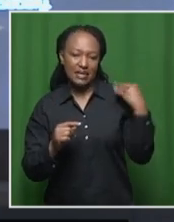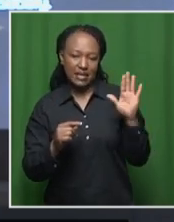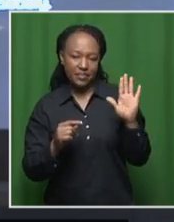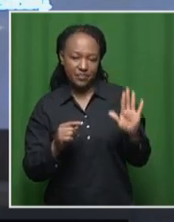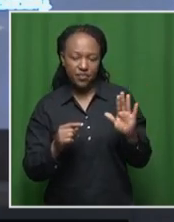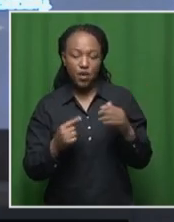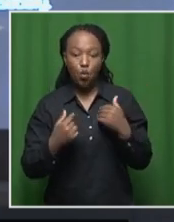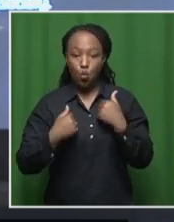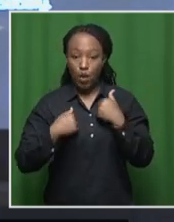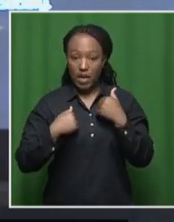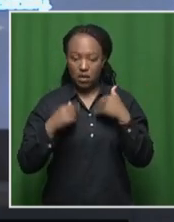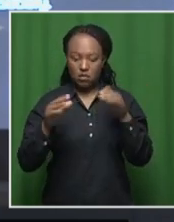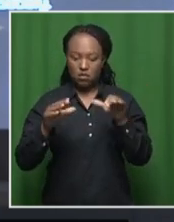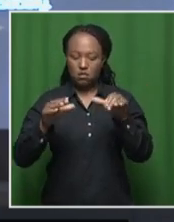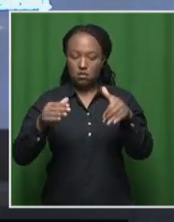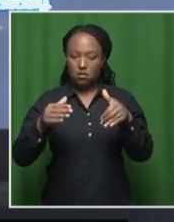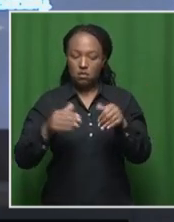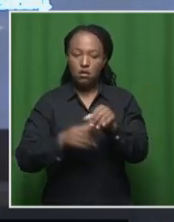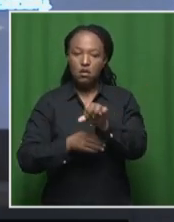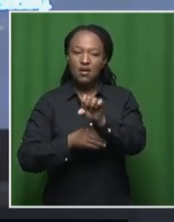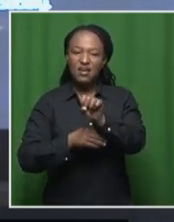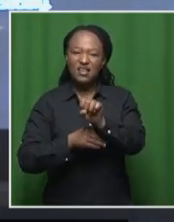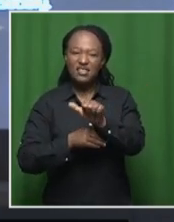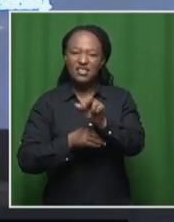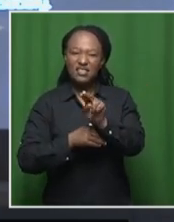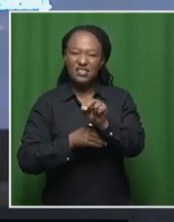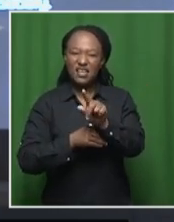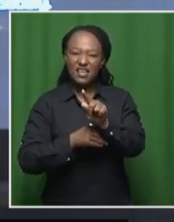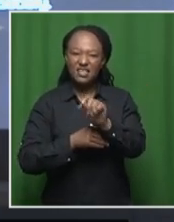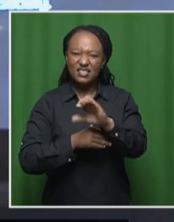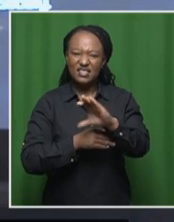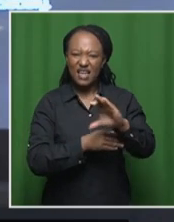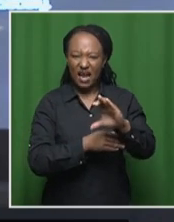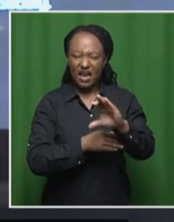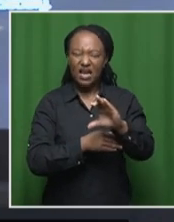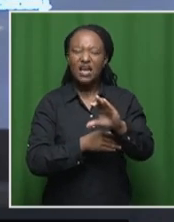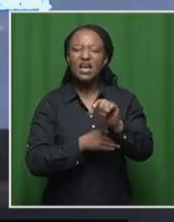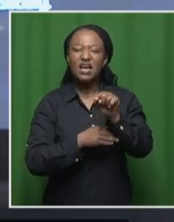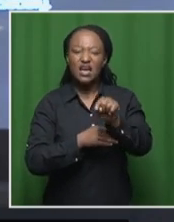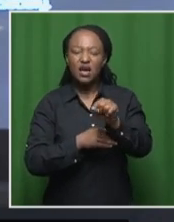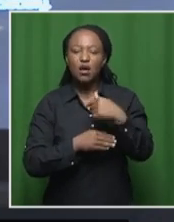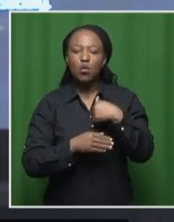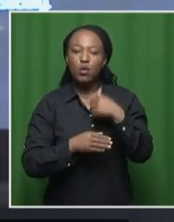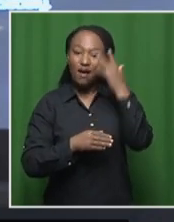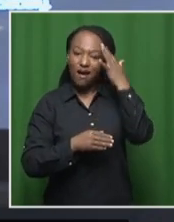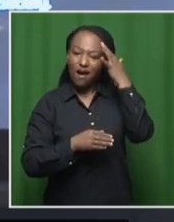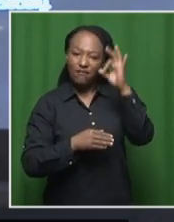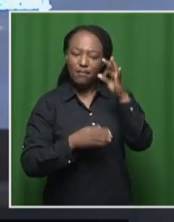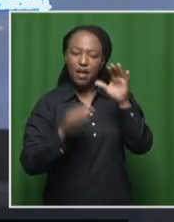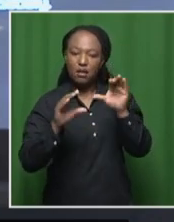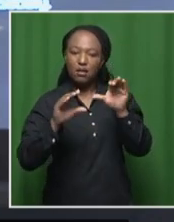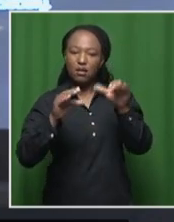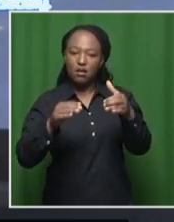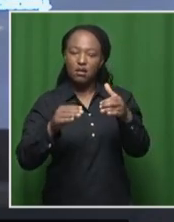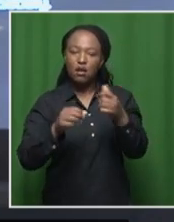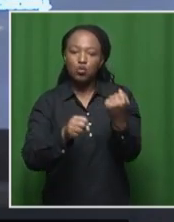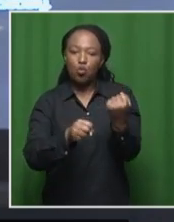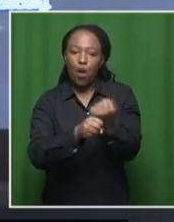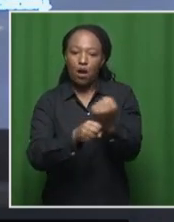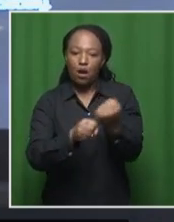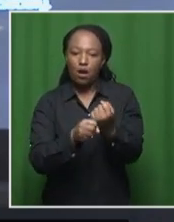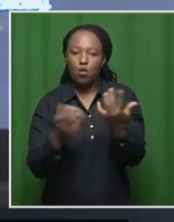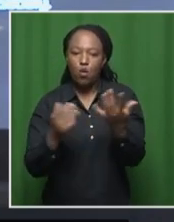is, because we are this state-owned entity who's operating within the ICT space, we have a responsibility to make sure